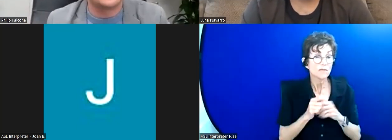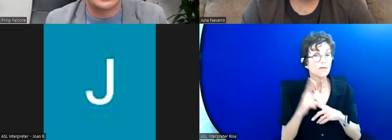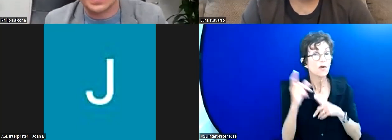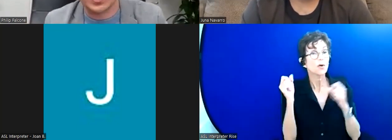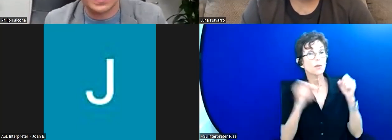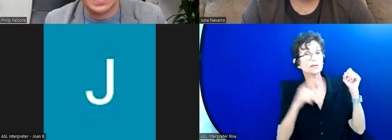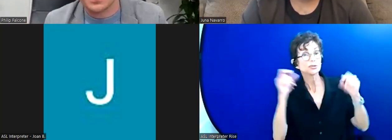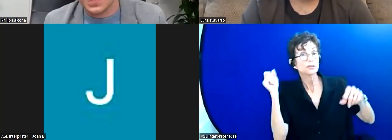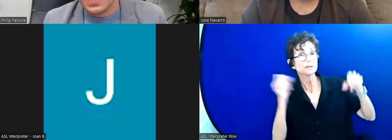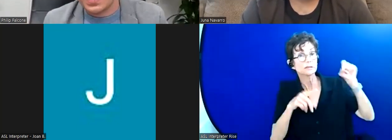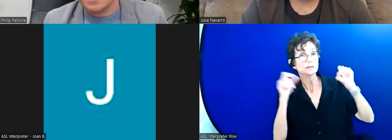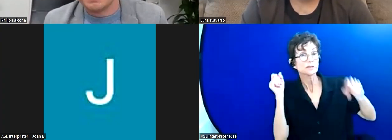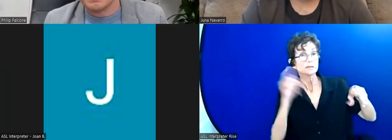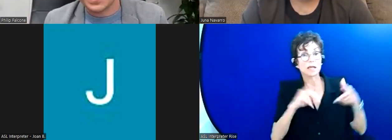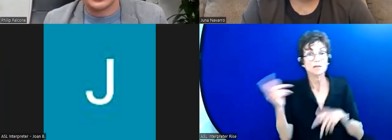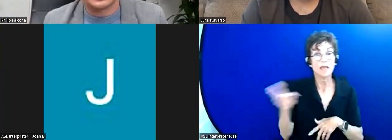is that